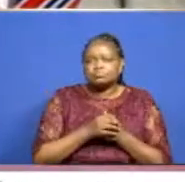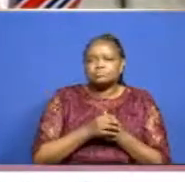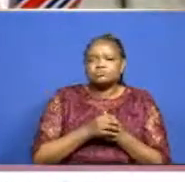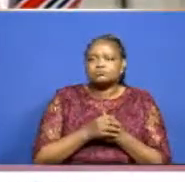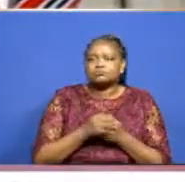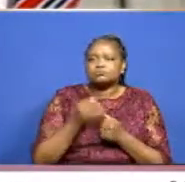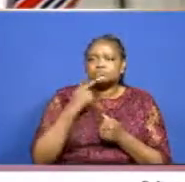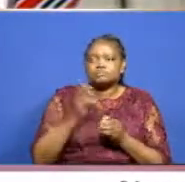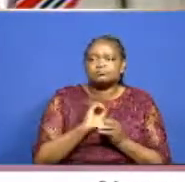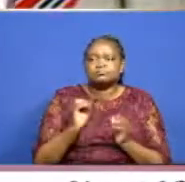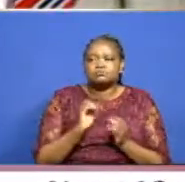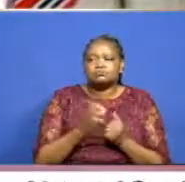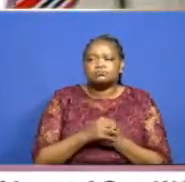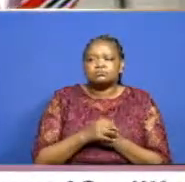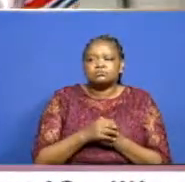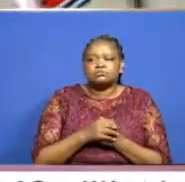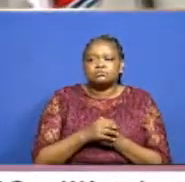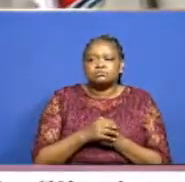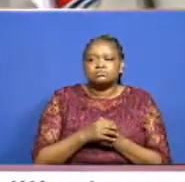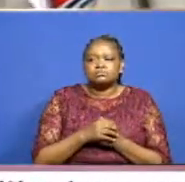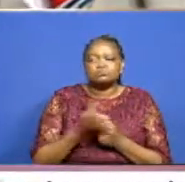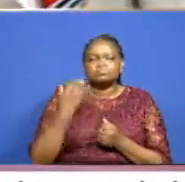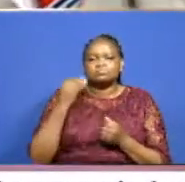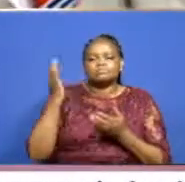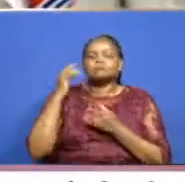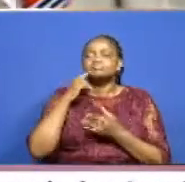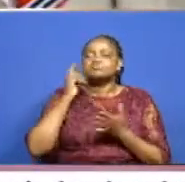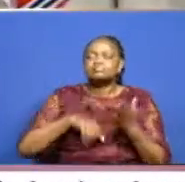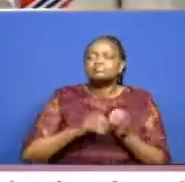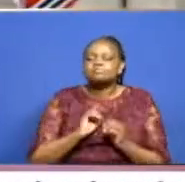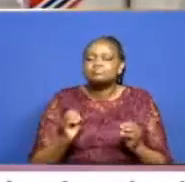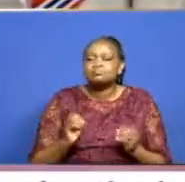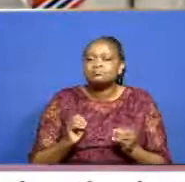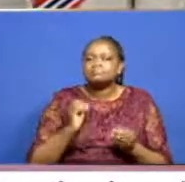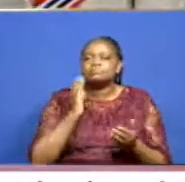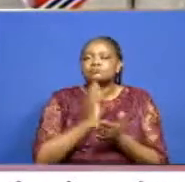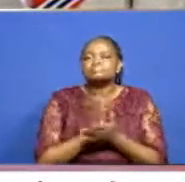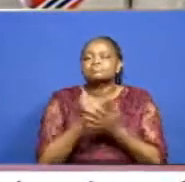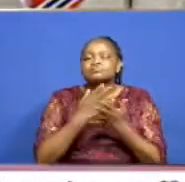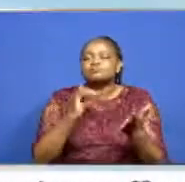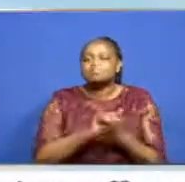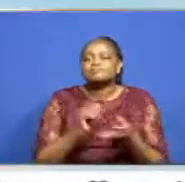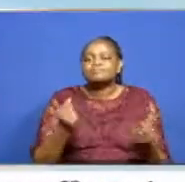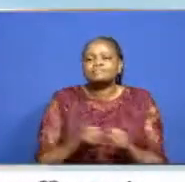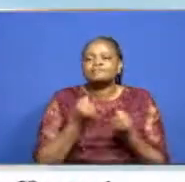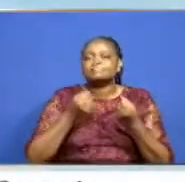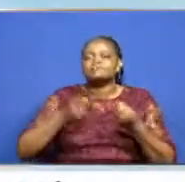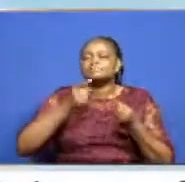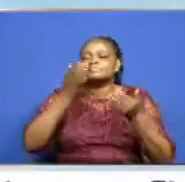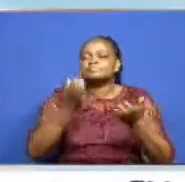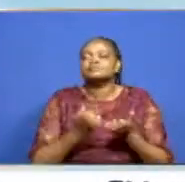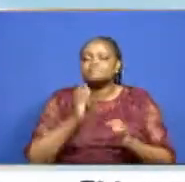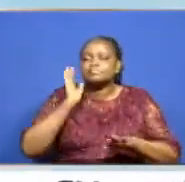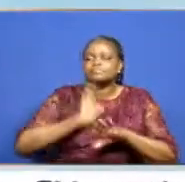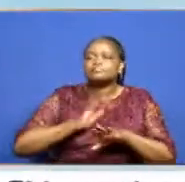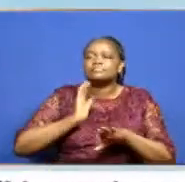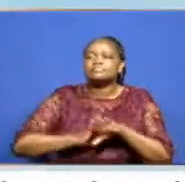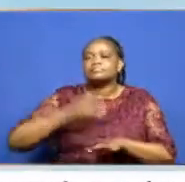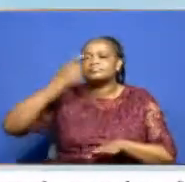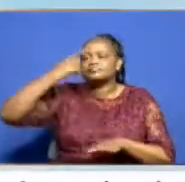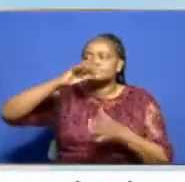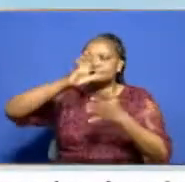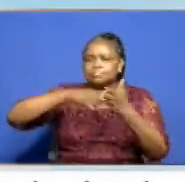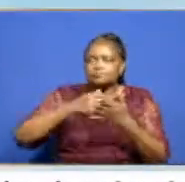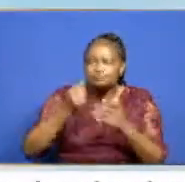that coming. Yeah, you see that thing. So these are things which are there. We need a proper policy framework,